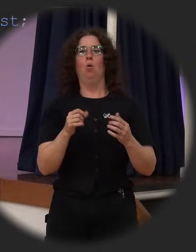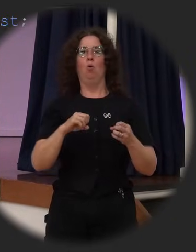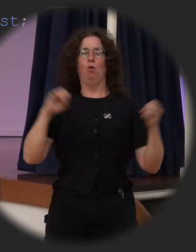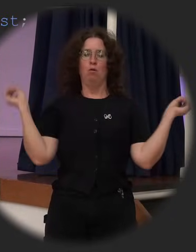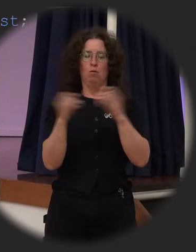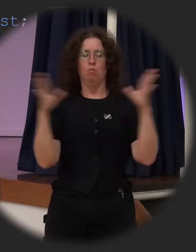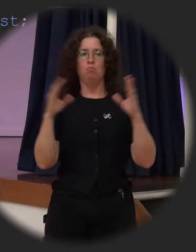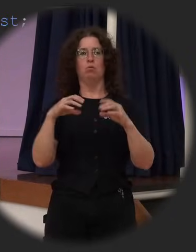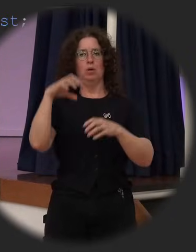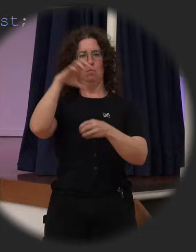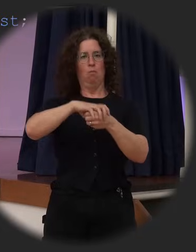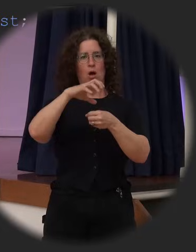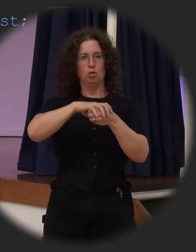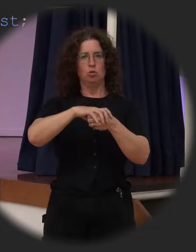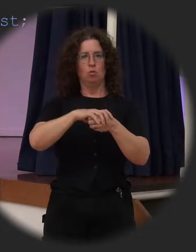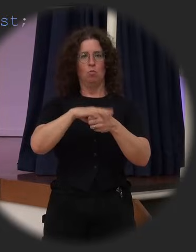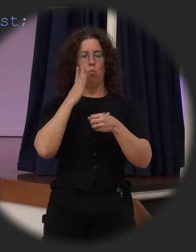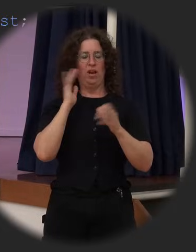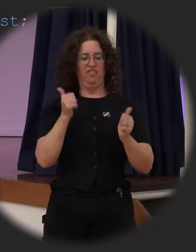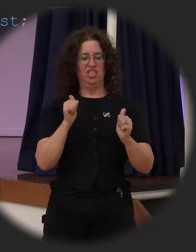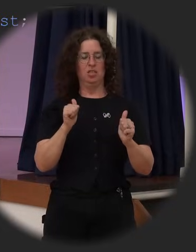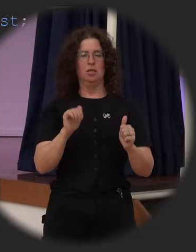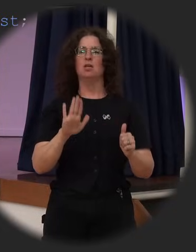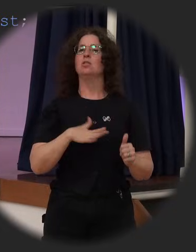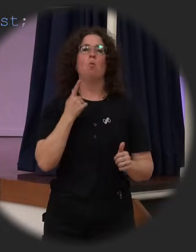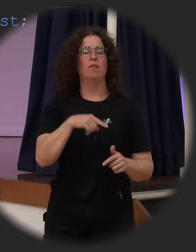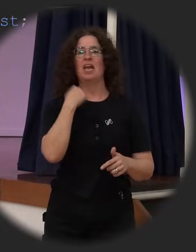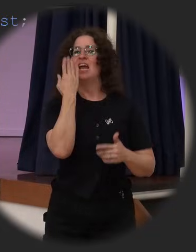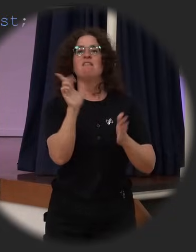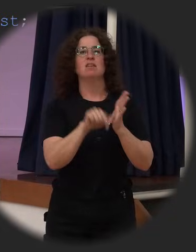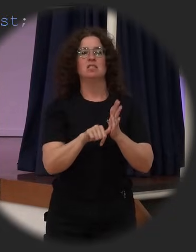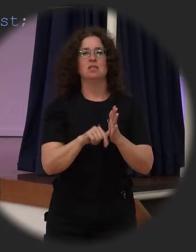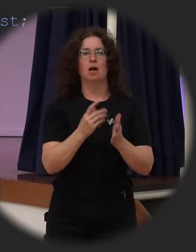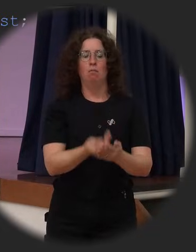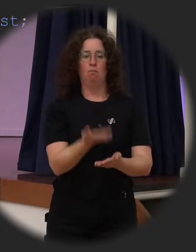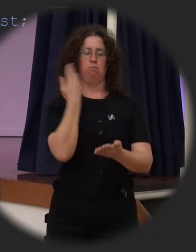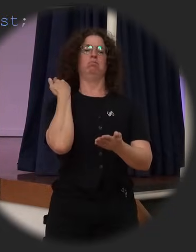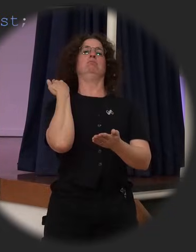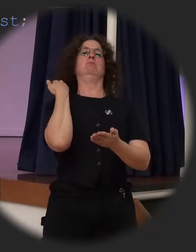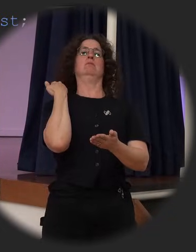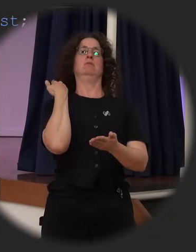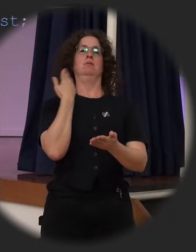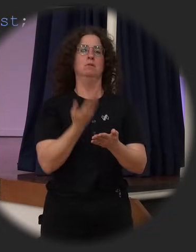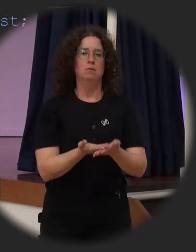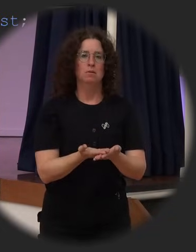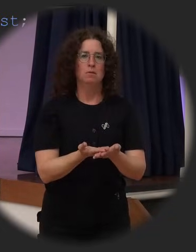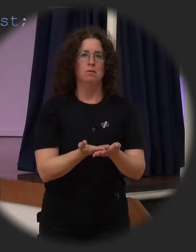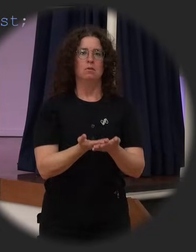mushrooms, they blow up when they're destroyed. So we don't want that to happen every time that they're unloaded to disk, because